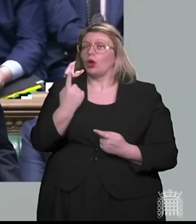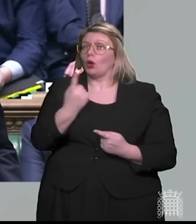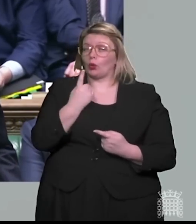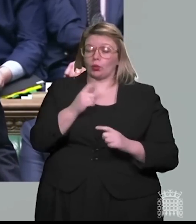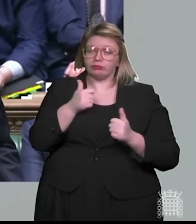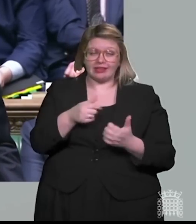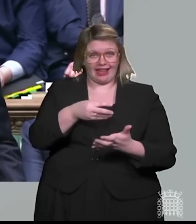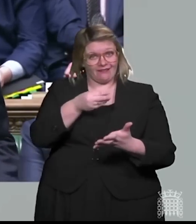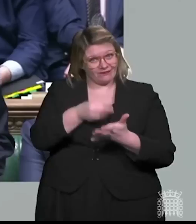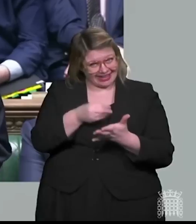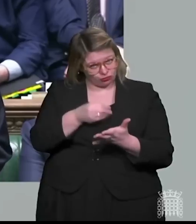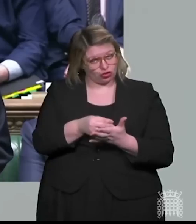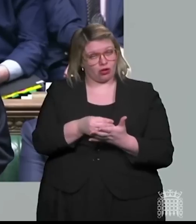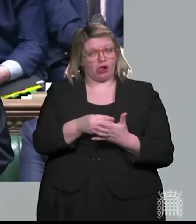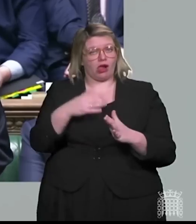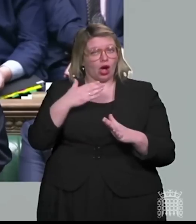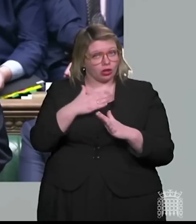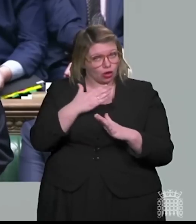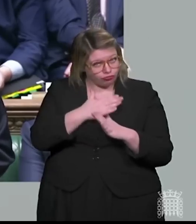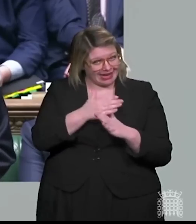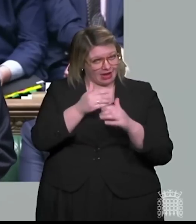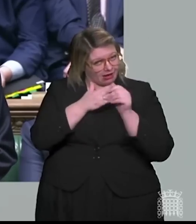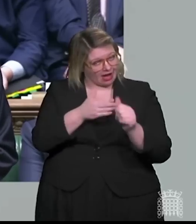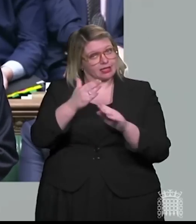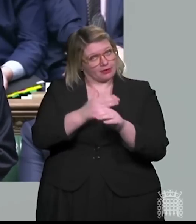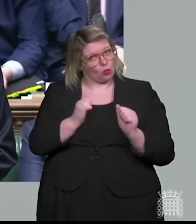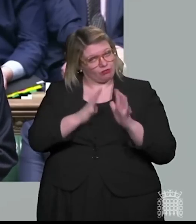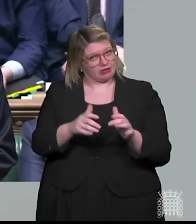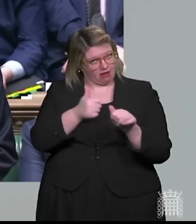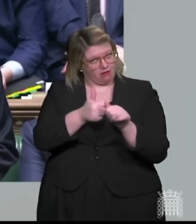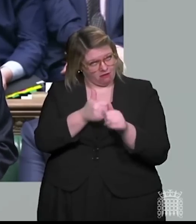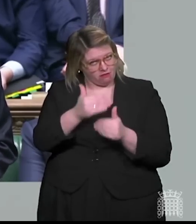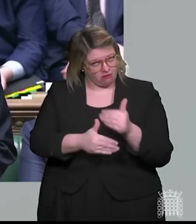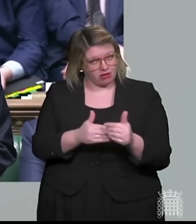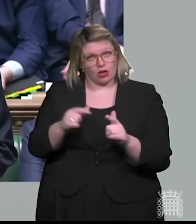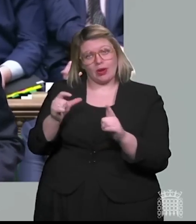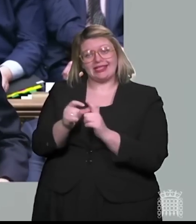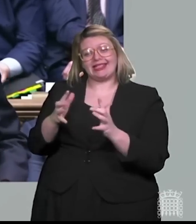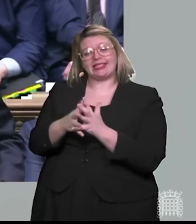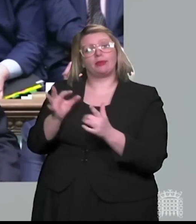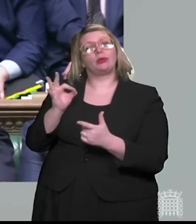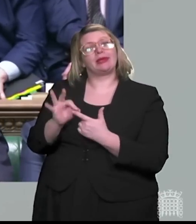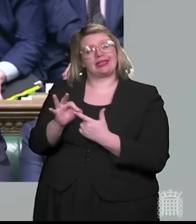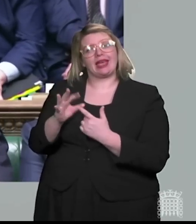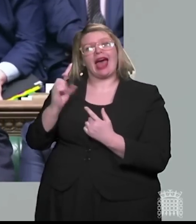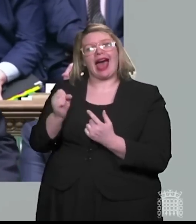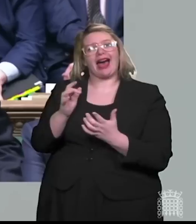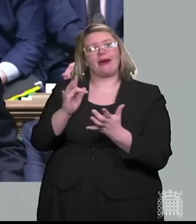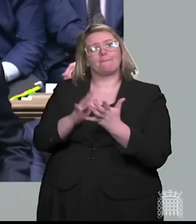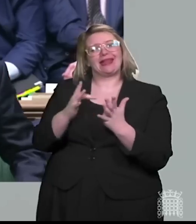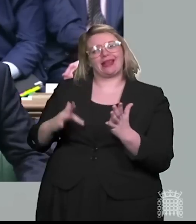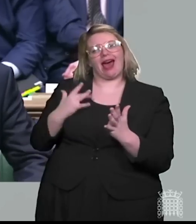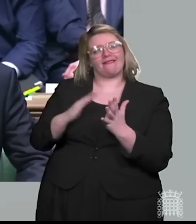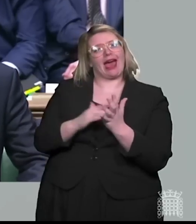possible financial, health and career guidance ahead of retirement by enhancing the DWP's excellent midlife